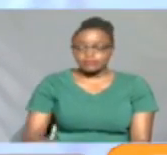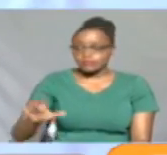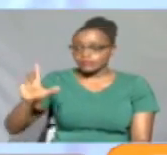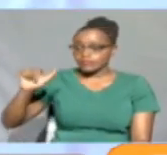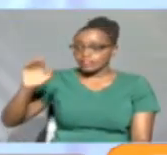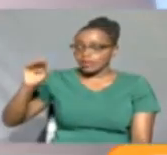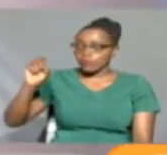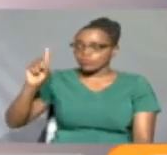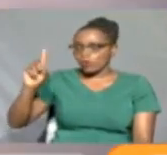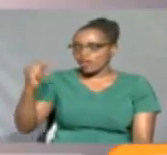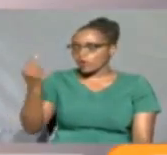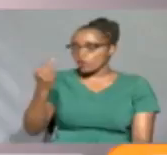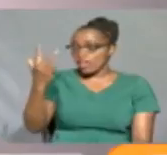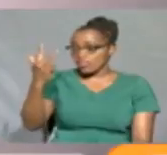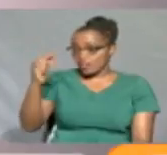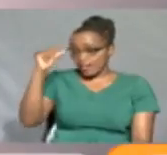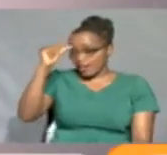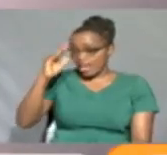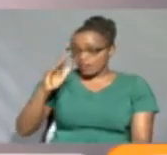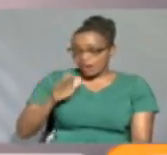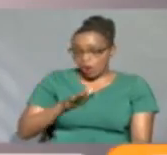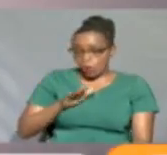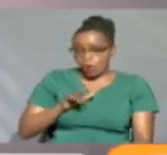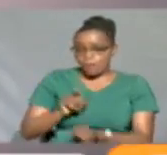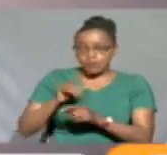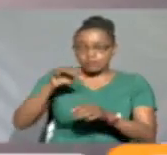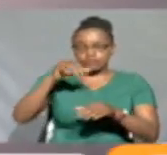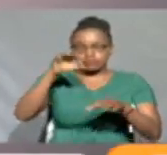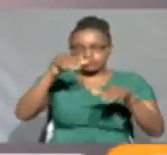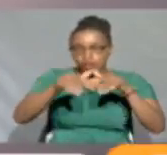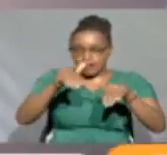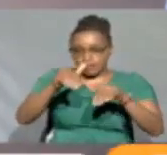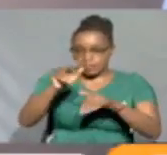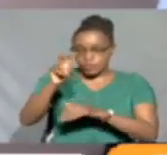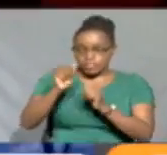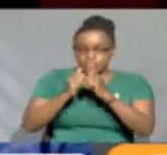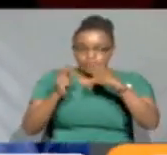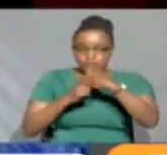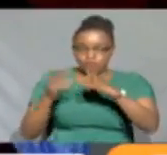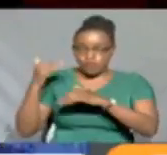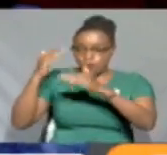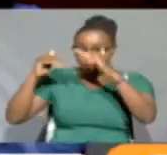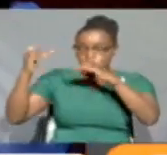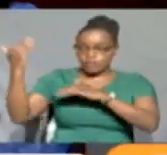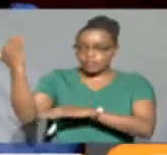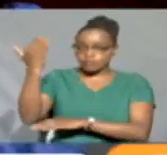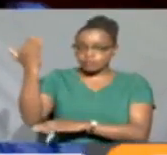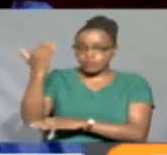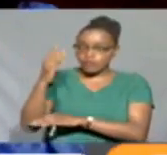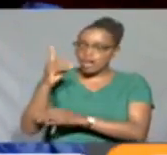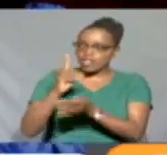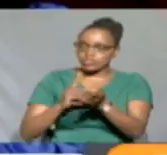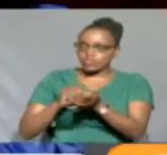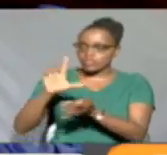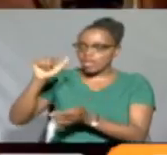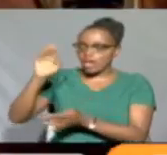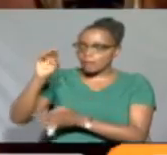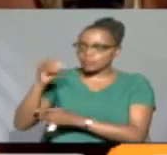Laboso was one of only three female governors elected in the 2017 election. A former university lecturer, Dr.